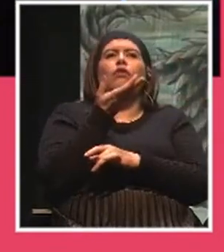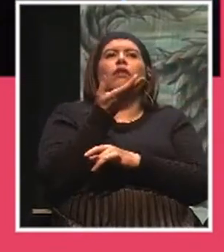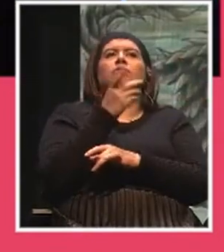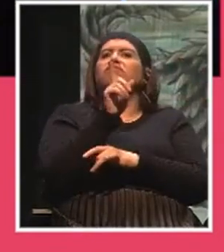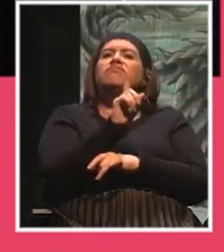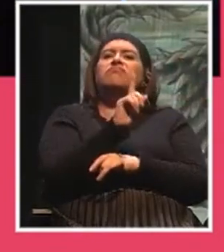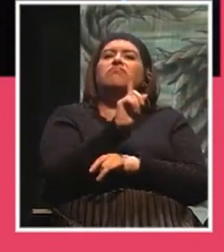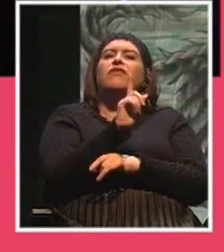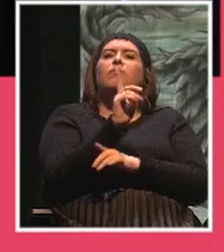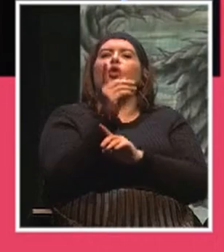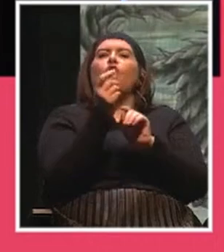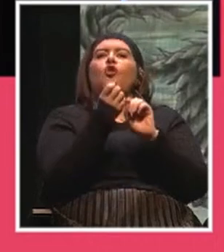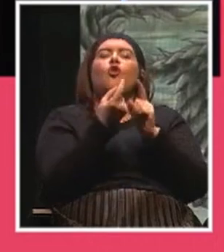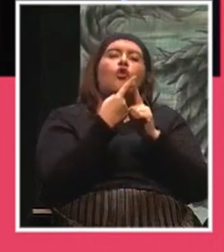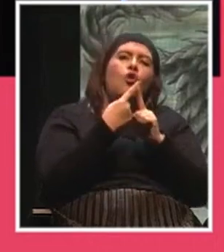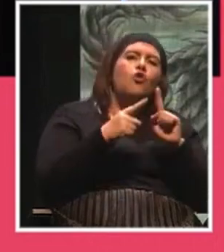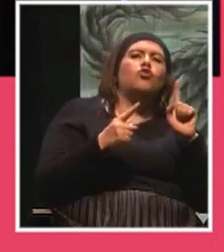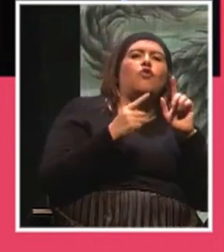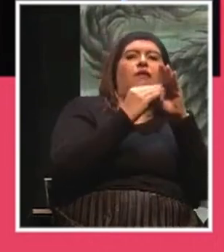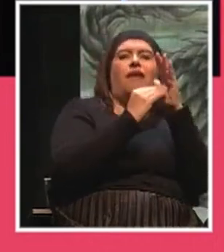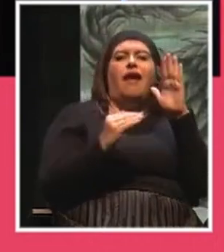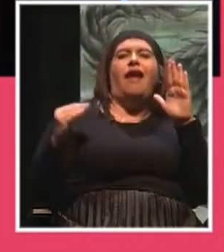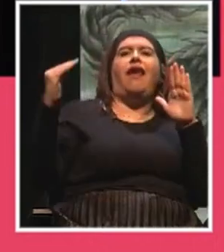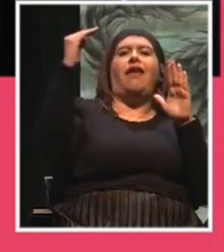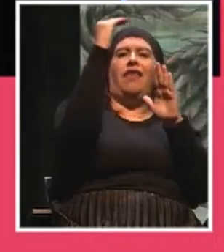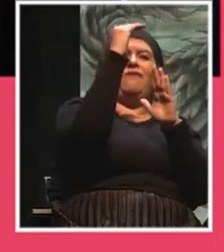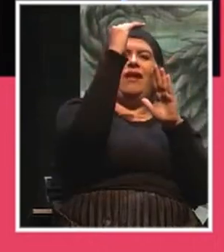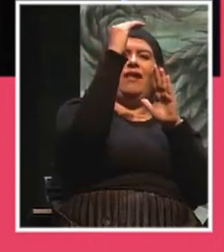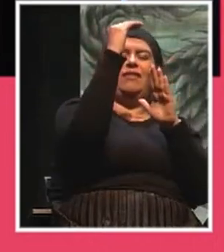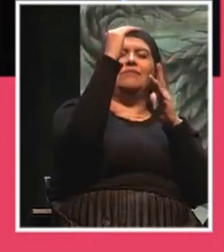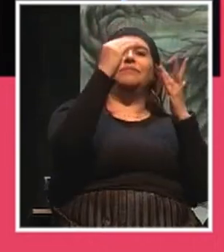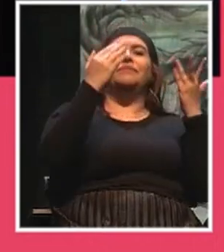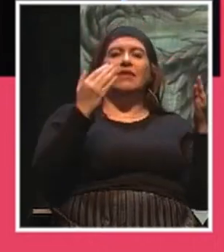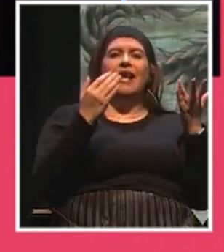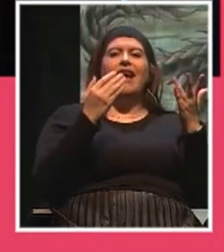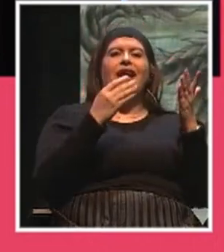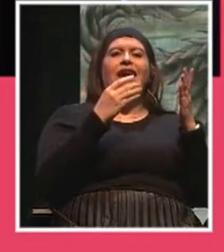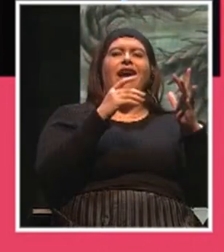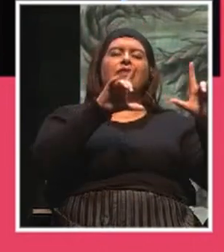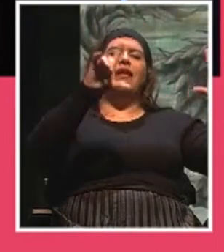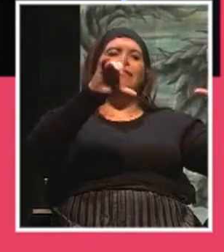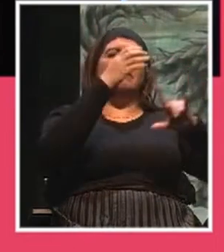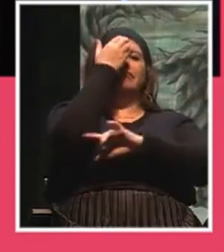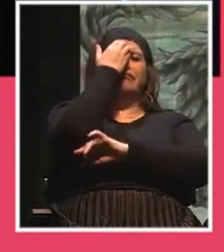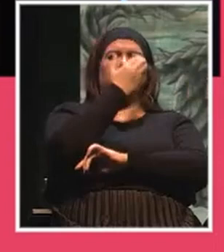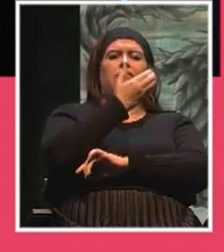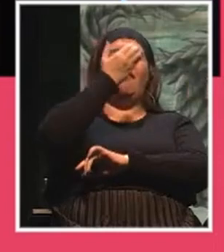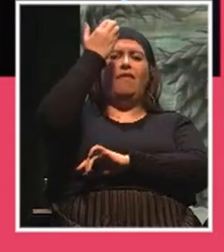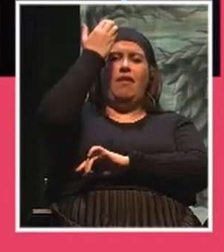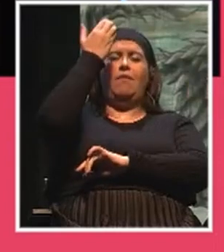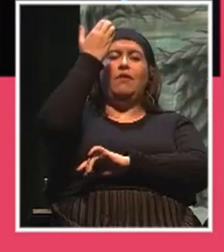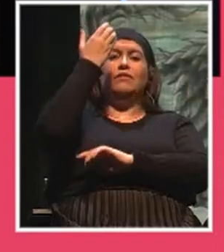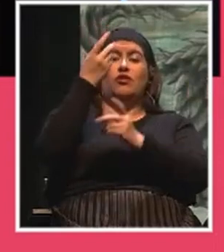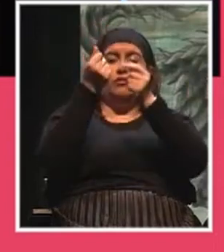be prestige television, and we're going to spend all this money to make that we make it from all